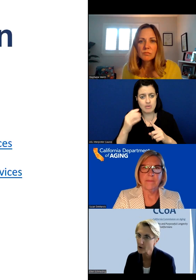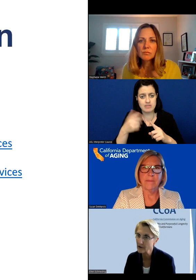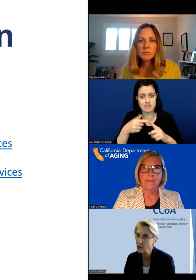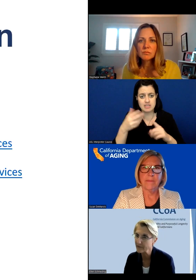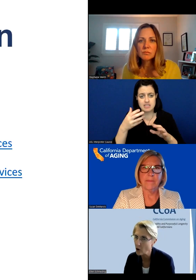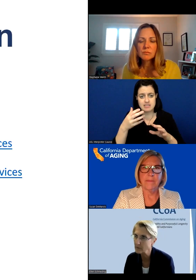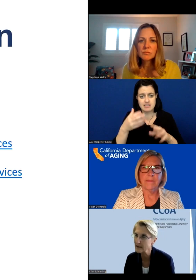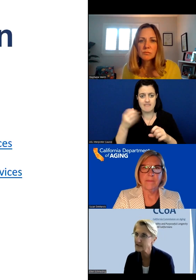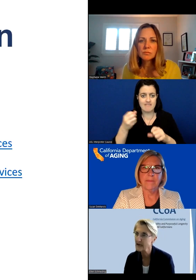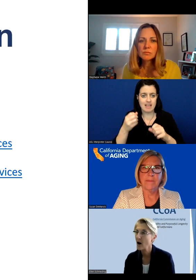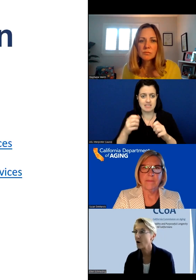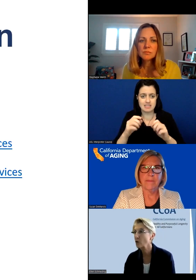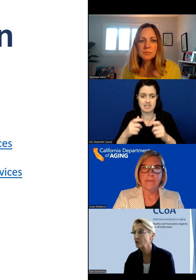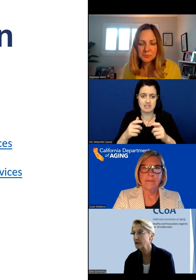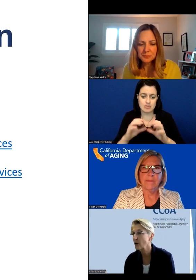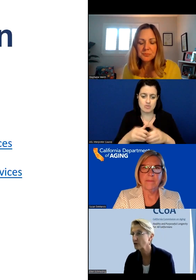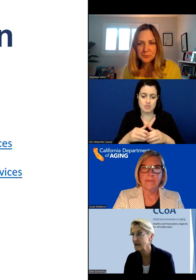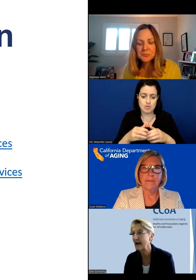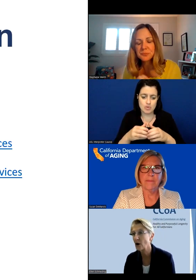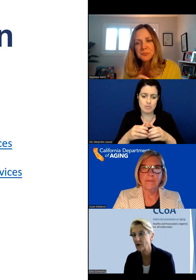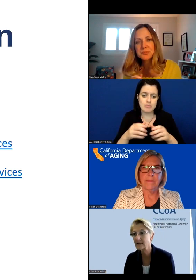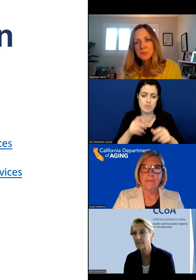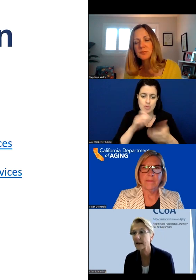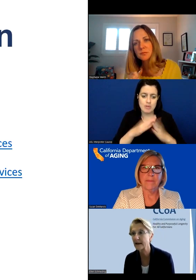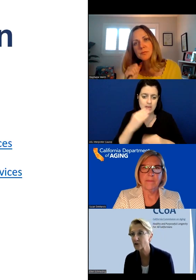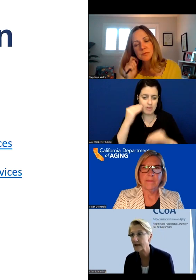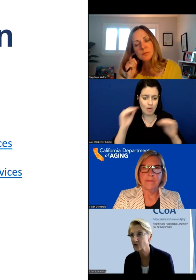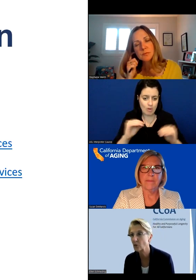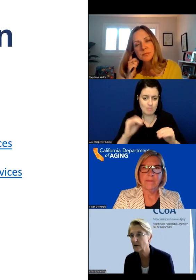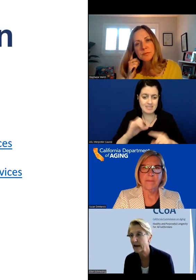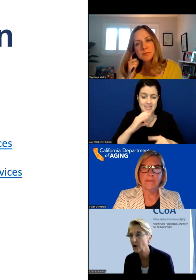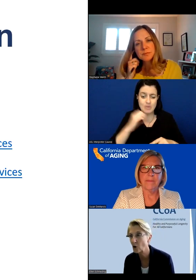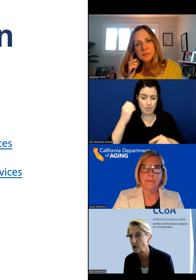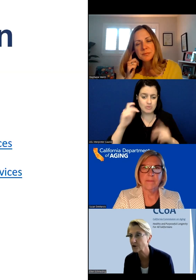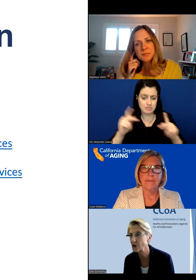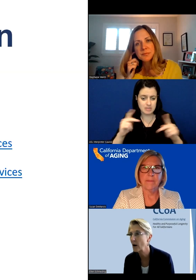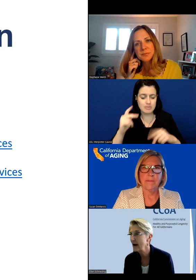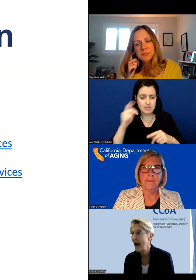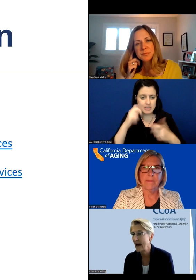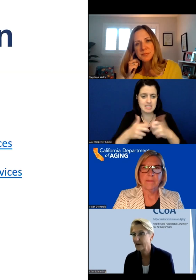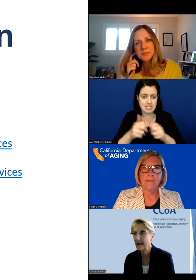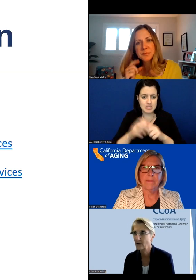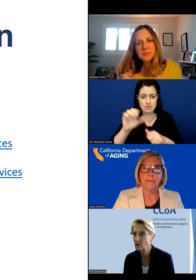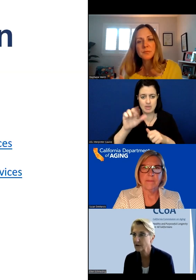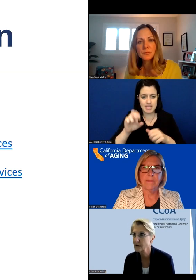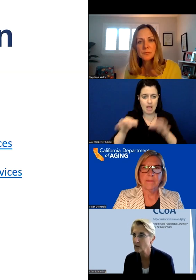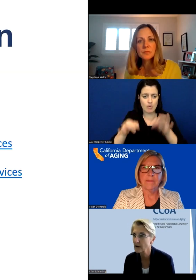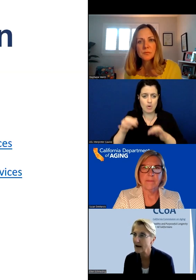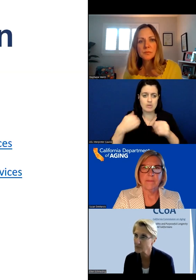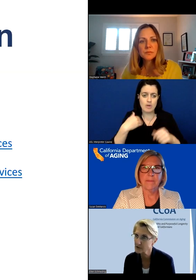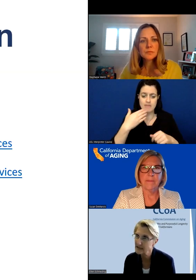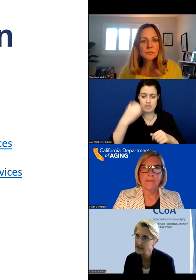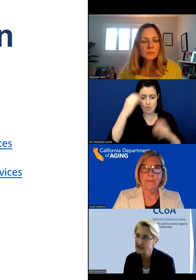fastest growing group of homeless are older adults, and I know that's a big intersection with the care court. So having that older